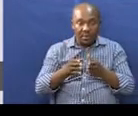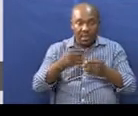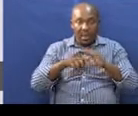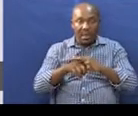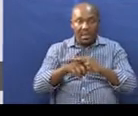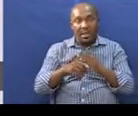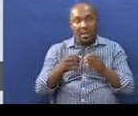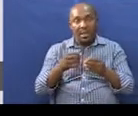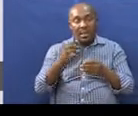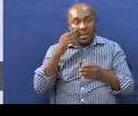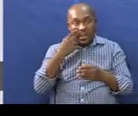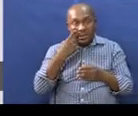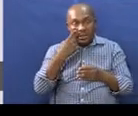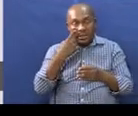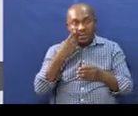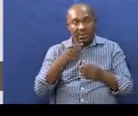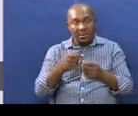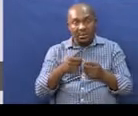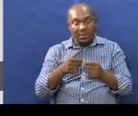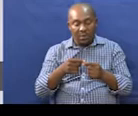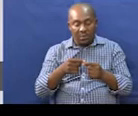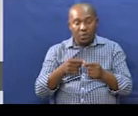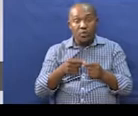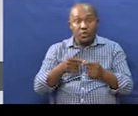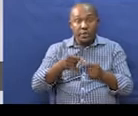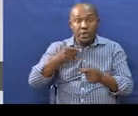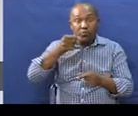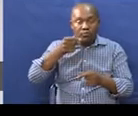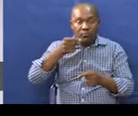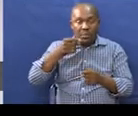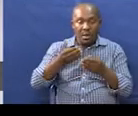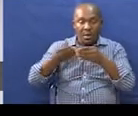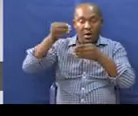2 centimeter cubed of solution